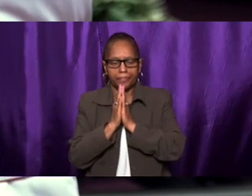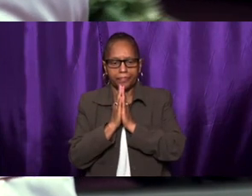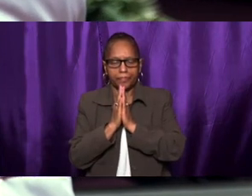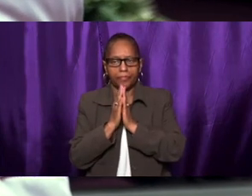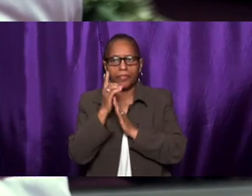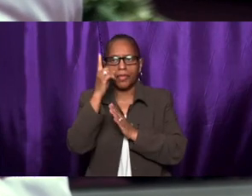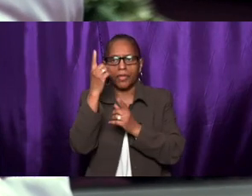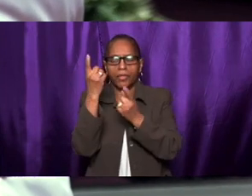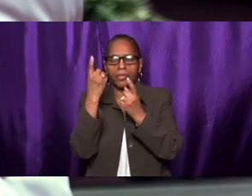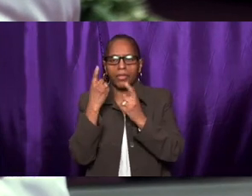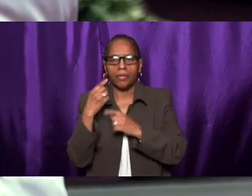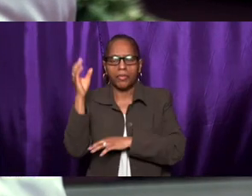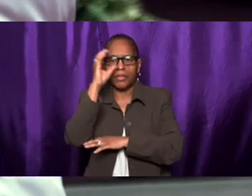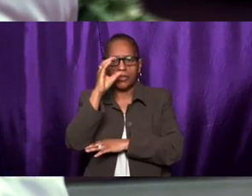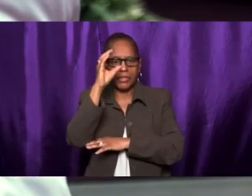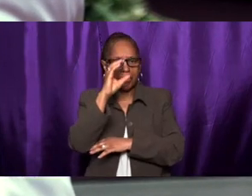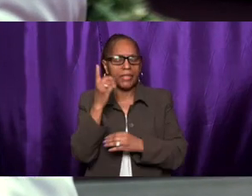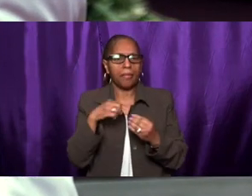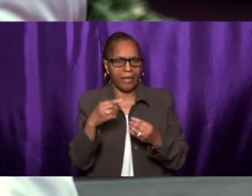that you come to see about them.